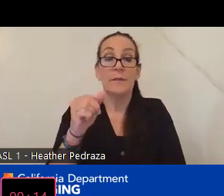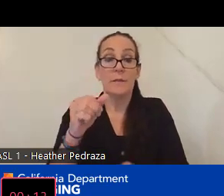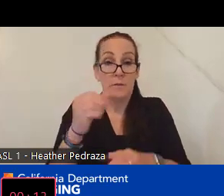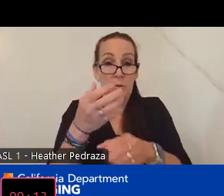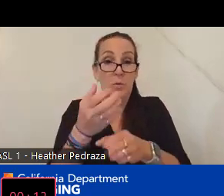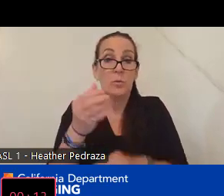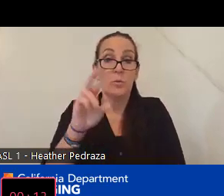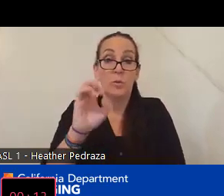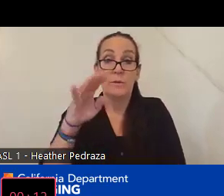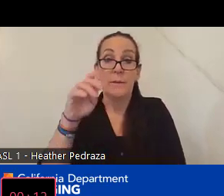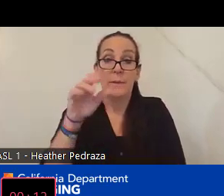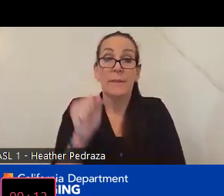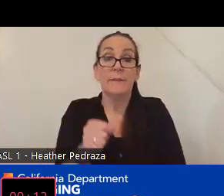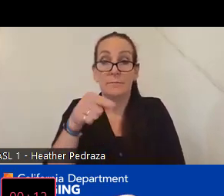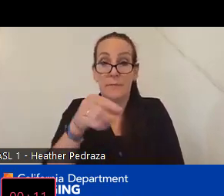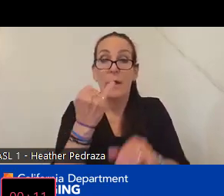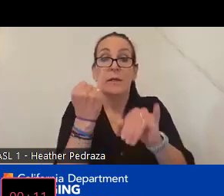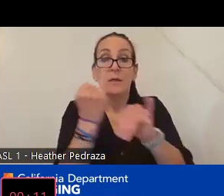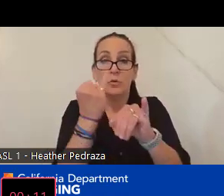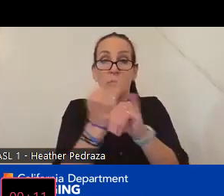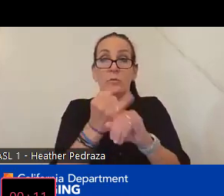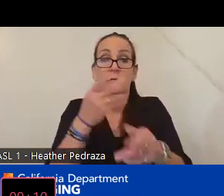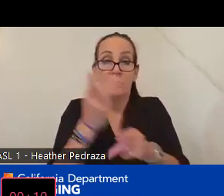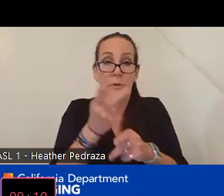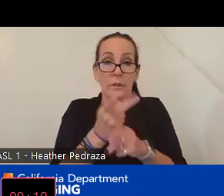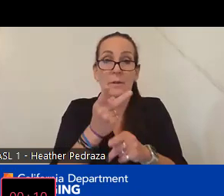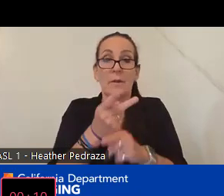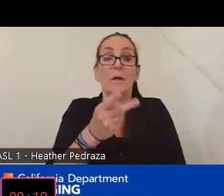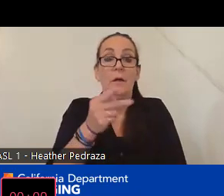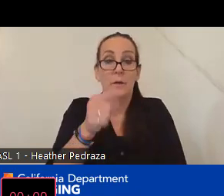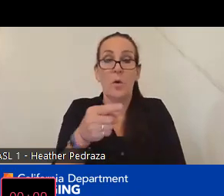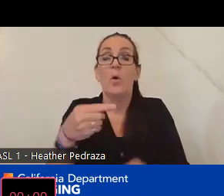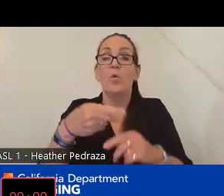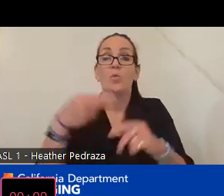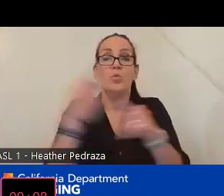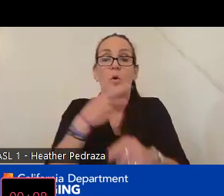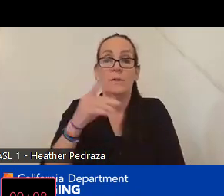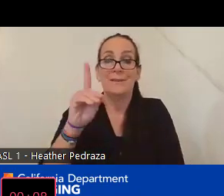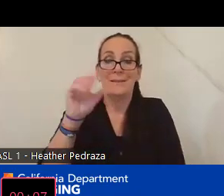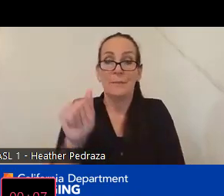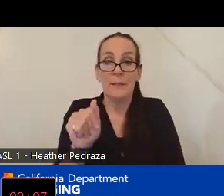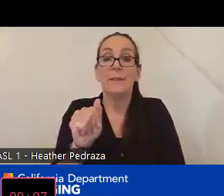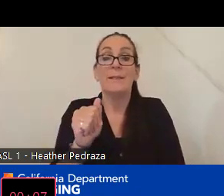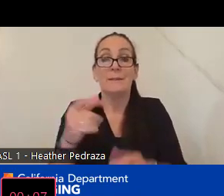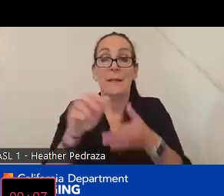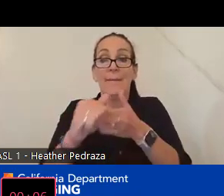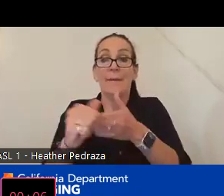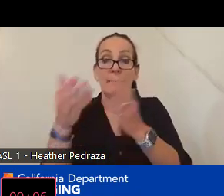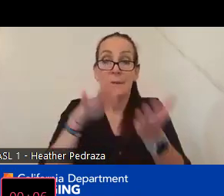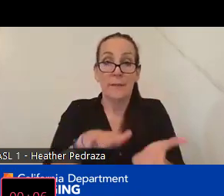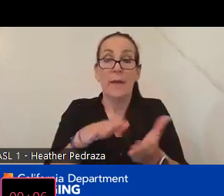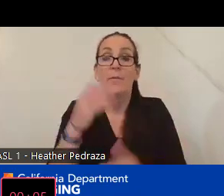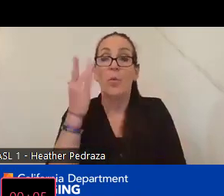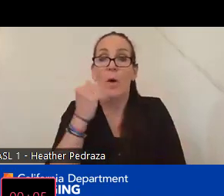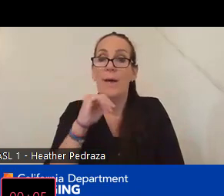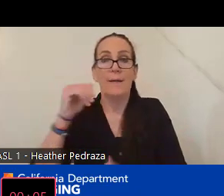which is the true reason that for supporting managed care. Failed oversight. There is existing evidence of